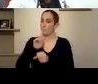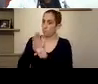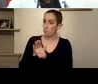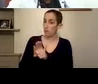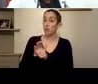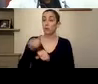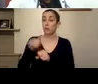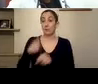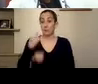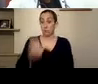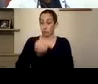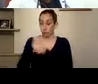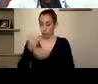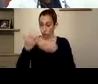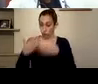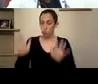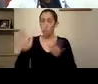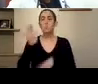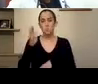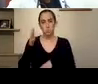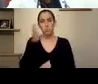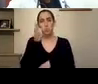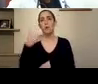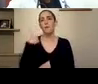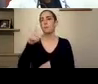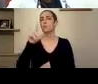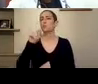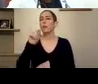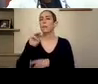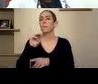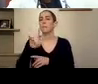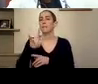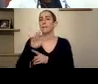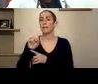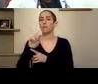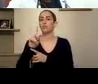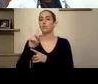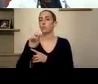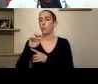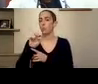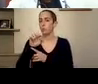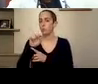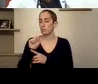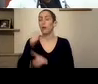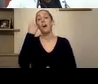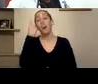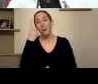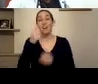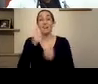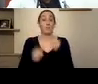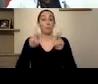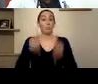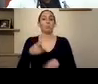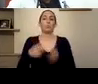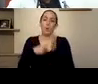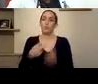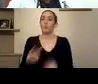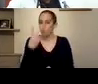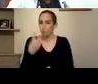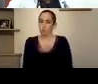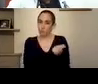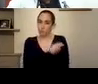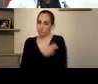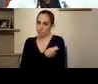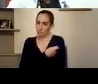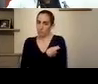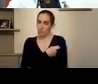they will have roughly 20 million doses of vaccine. With a 2-dose schedule, that means roughly 10 million people may be